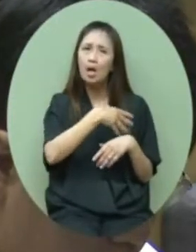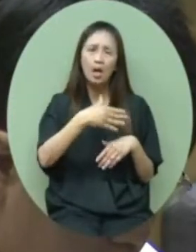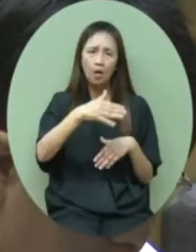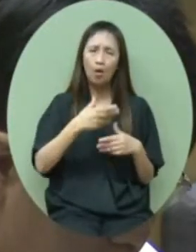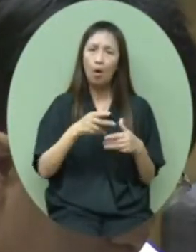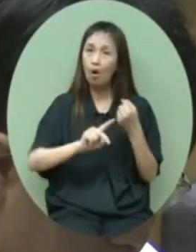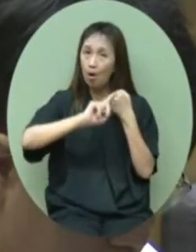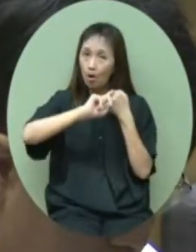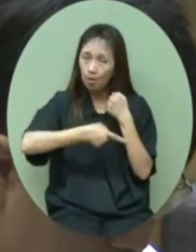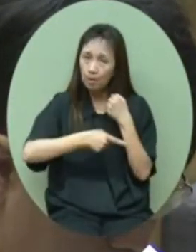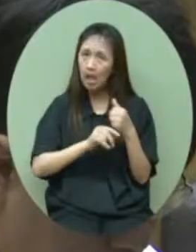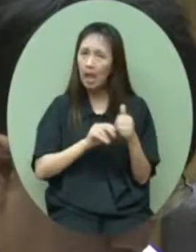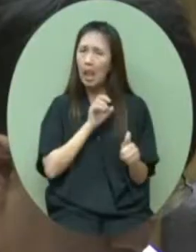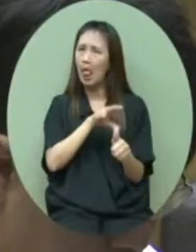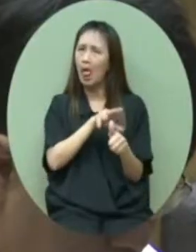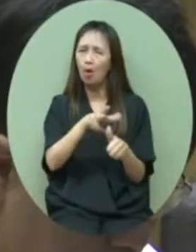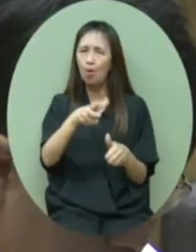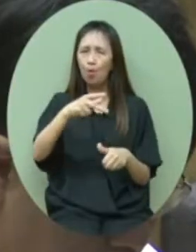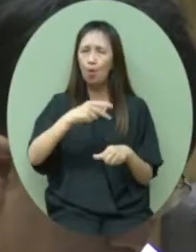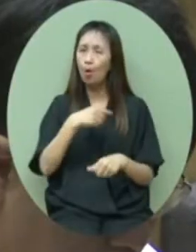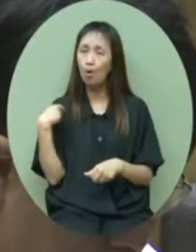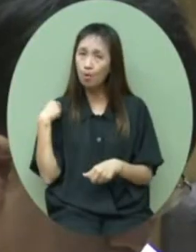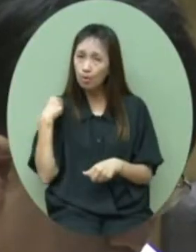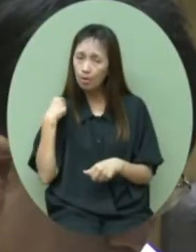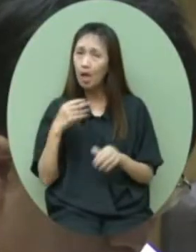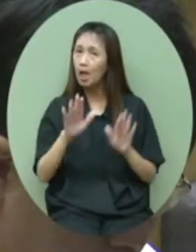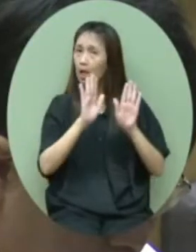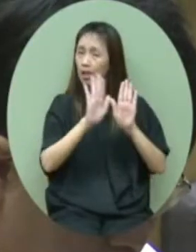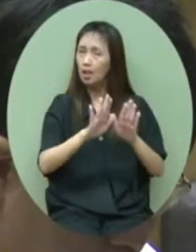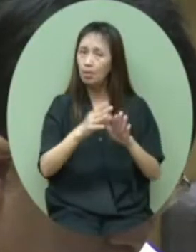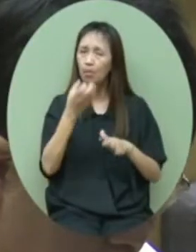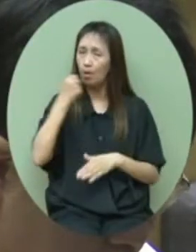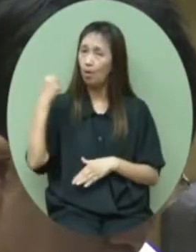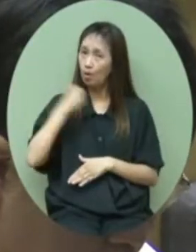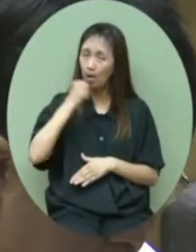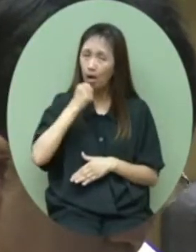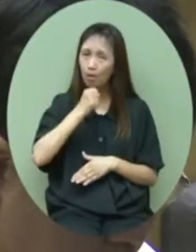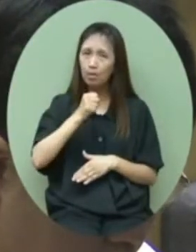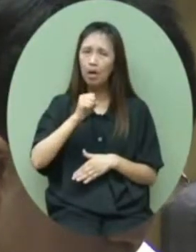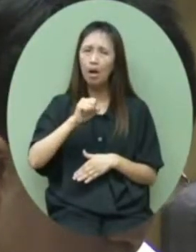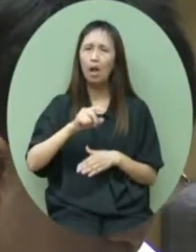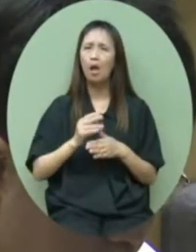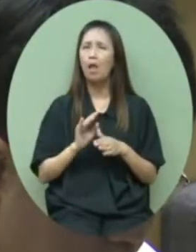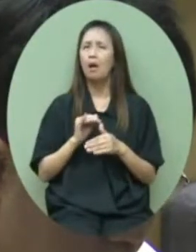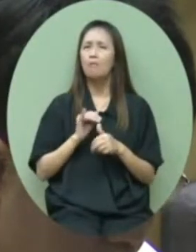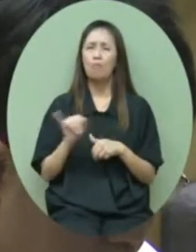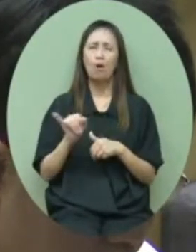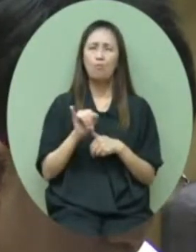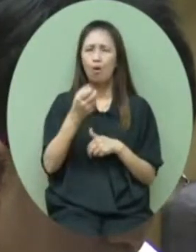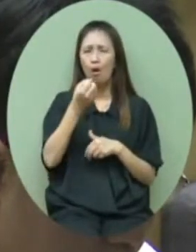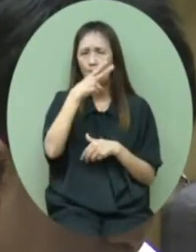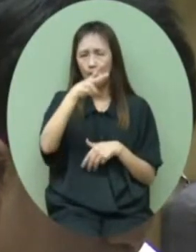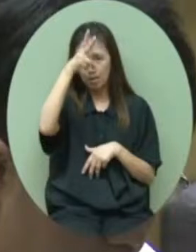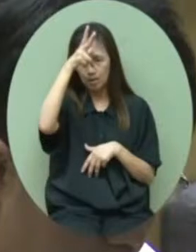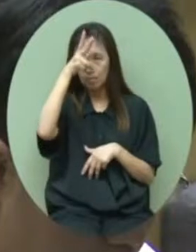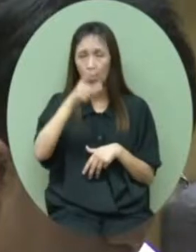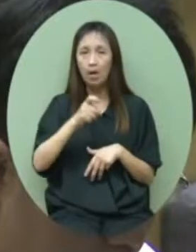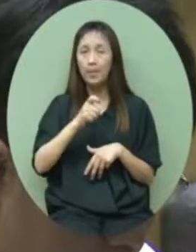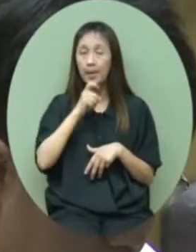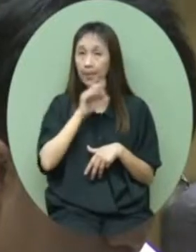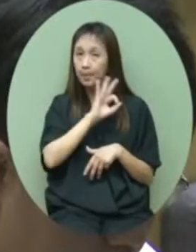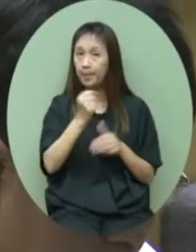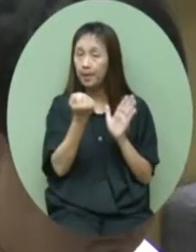Is it an attempt to target yellow shops? And is it like Mr. Ronnie Tong said that the license